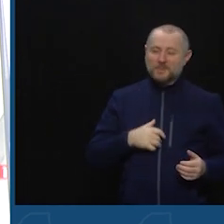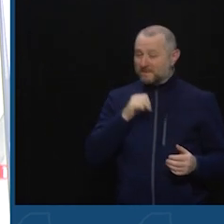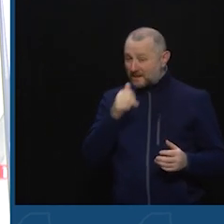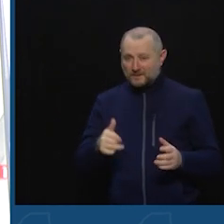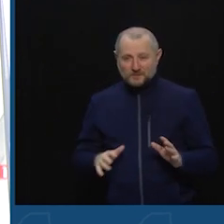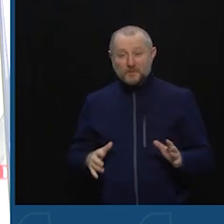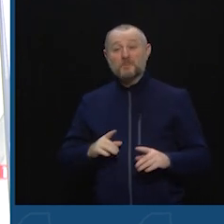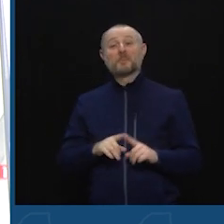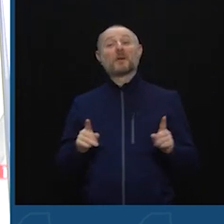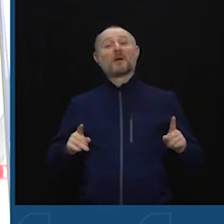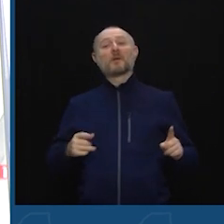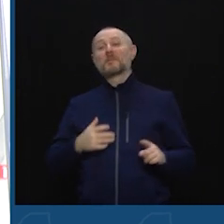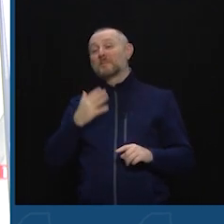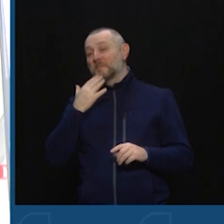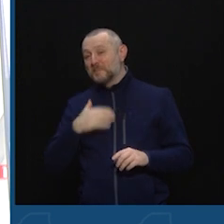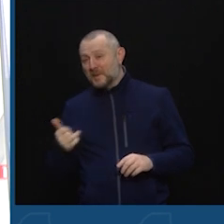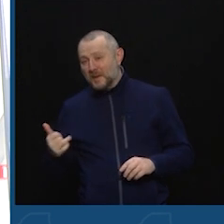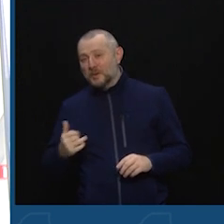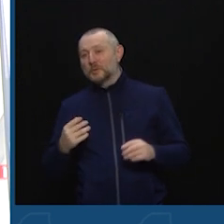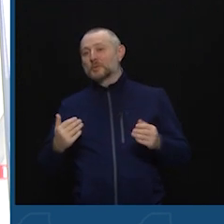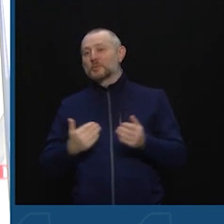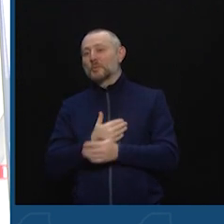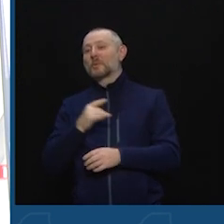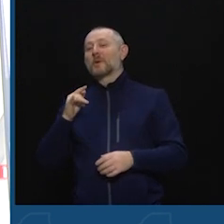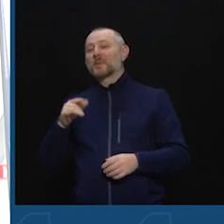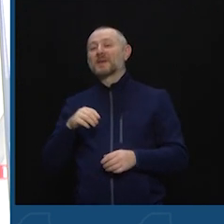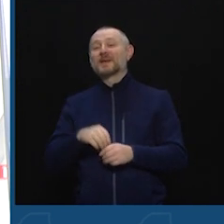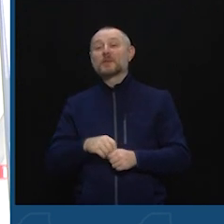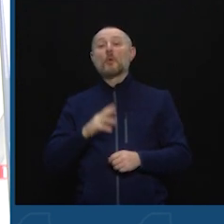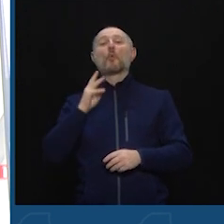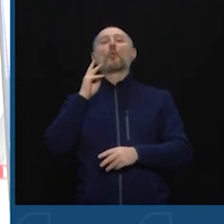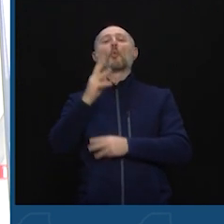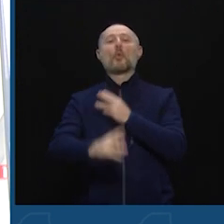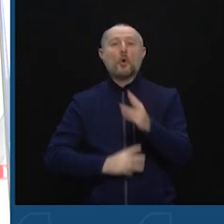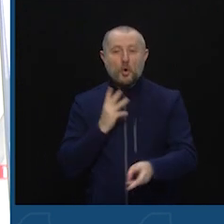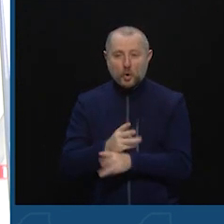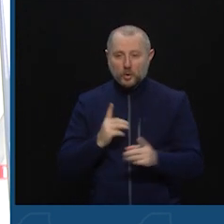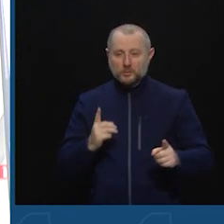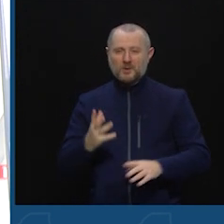best new airport in the world.